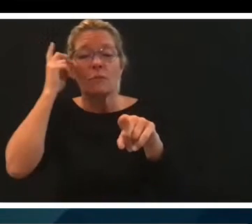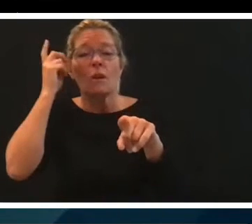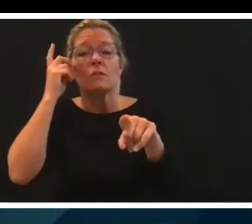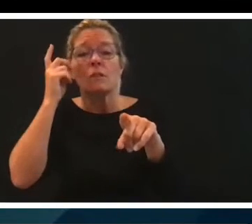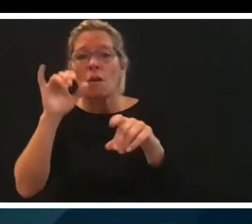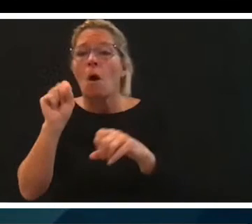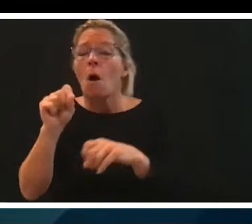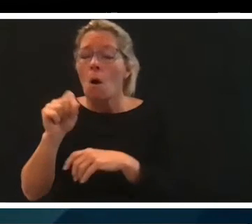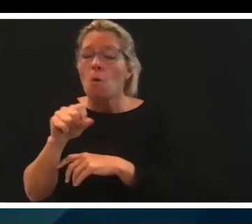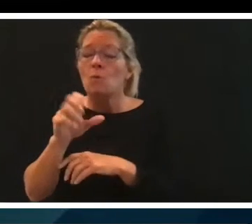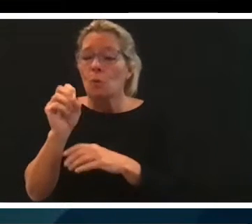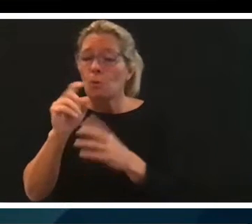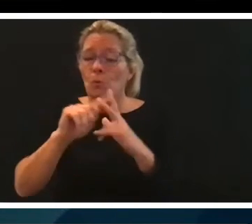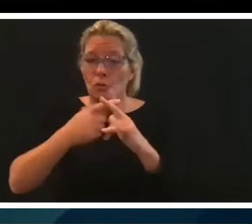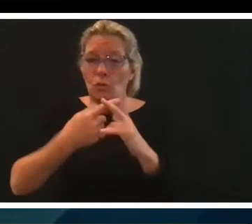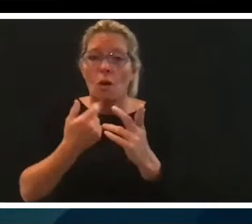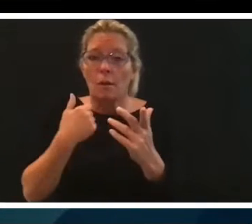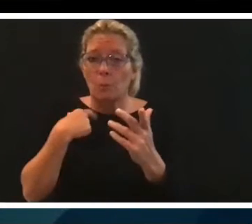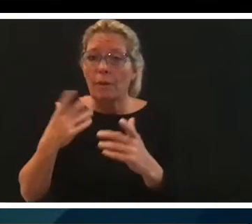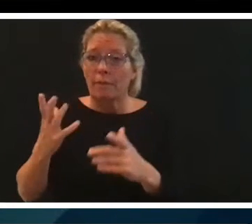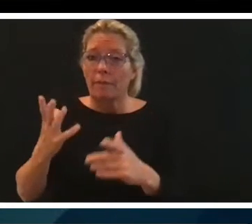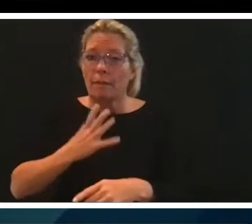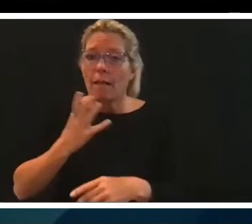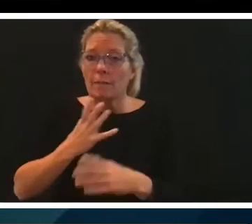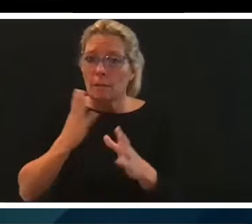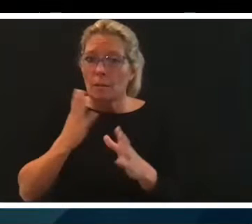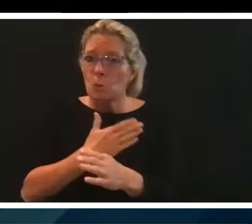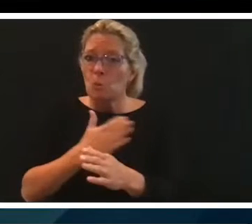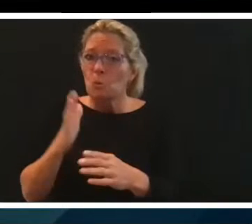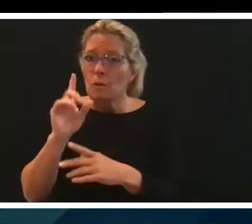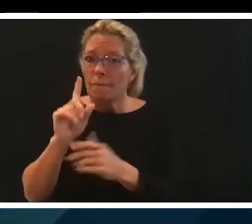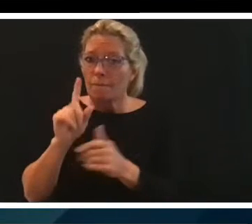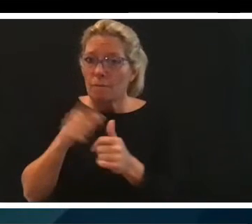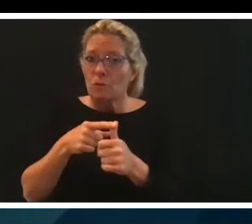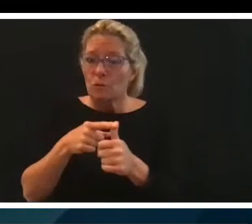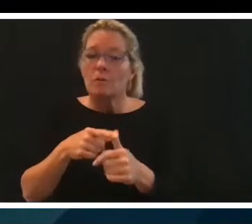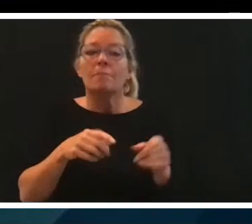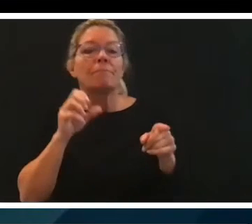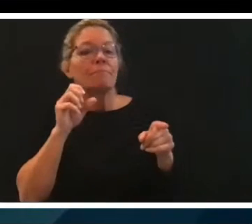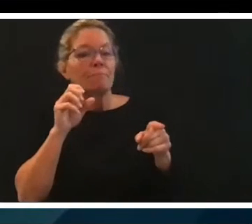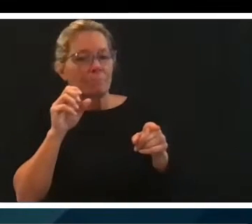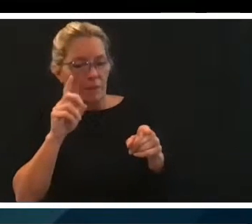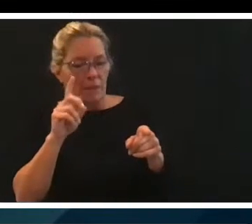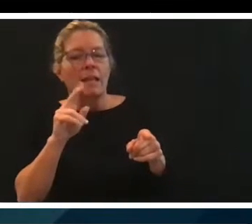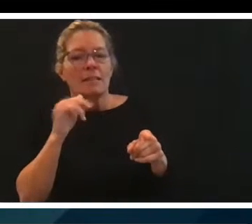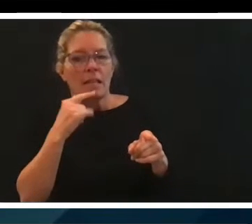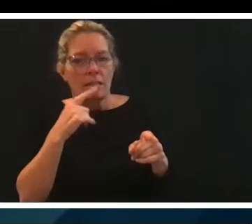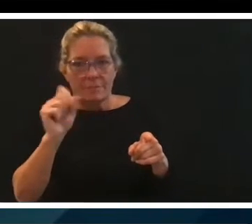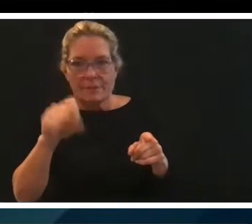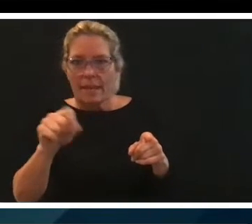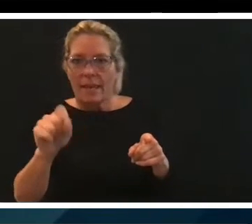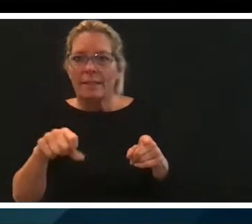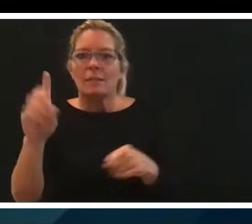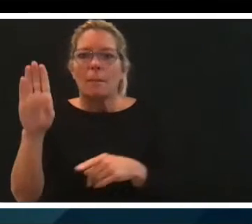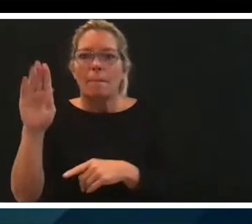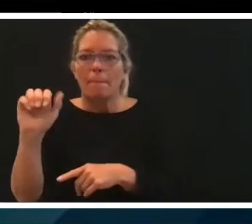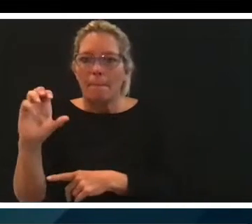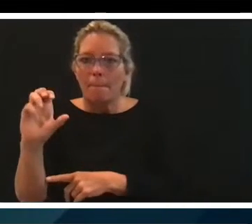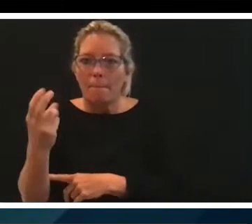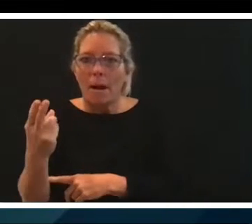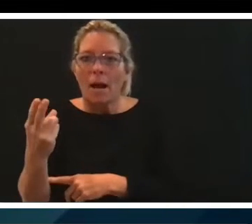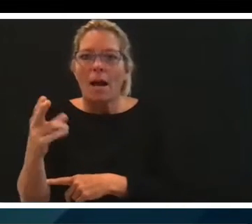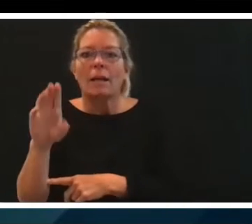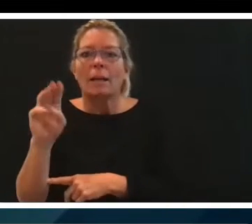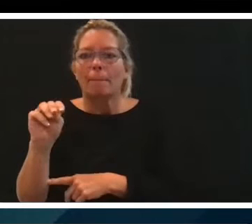songs? Is that Yes. what you first started with? Yeah. Yeah, I learned all the Bach minuet and the inventions and all those things